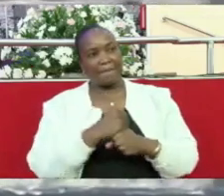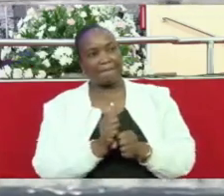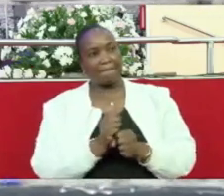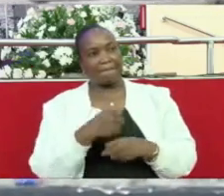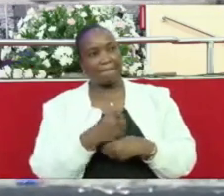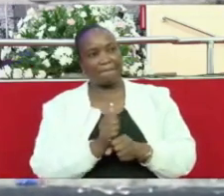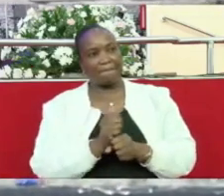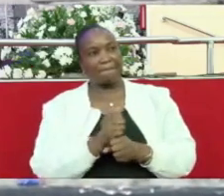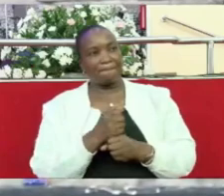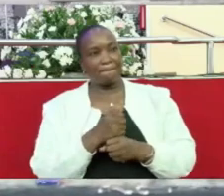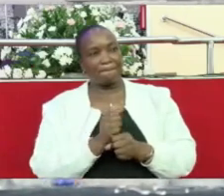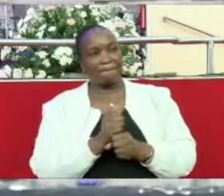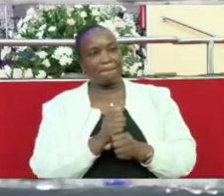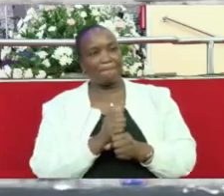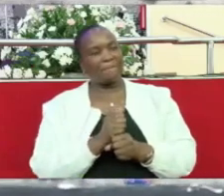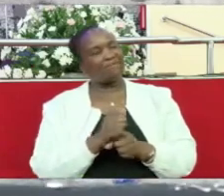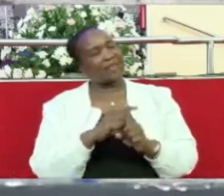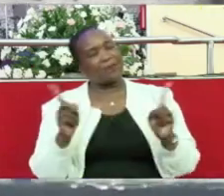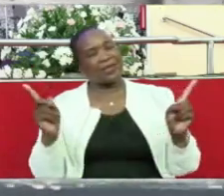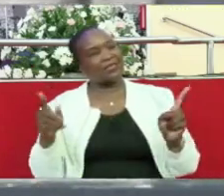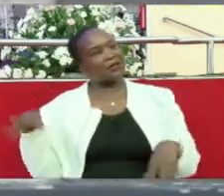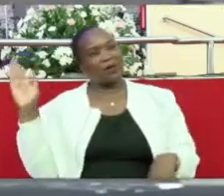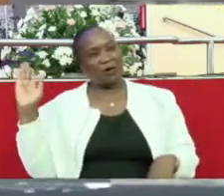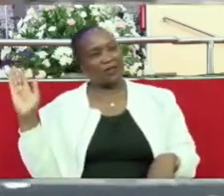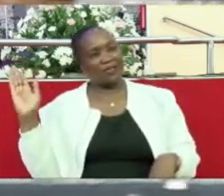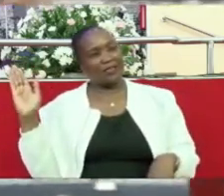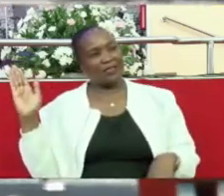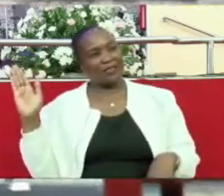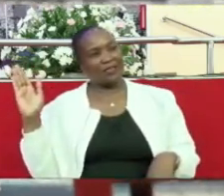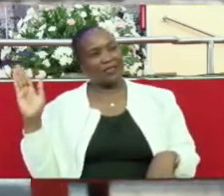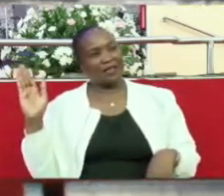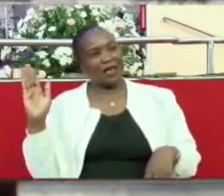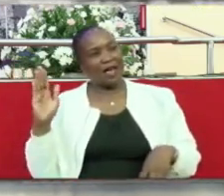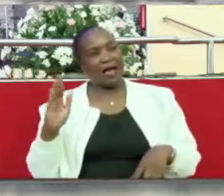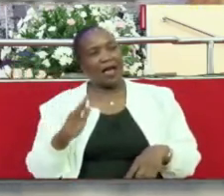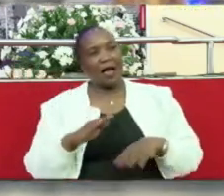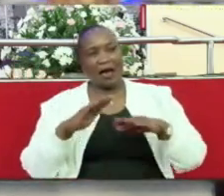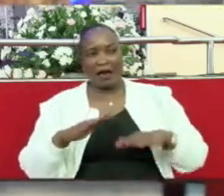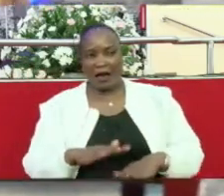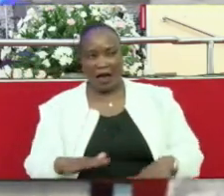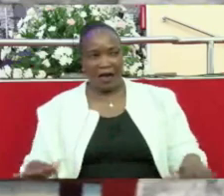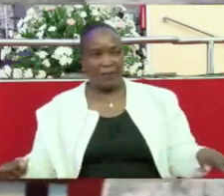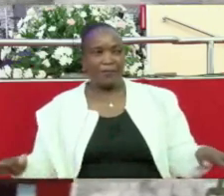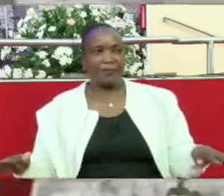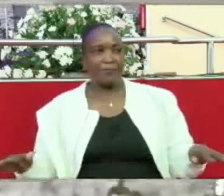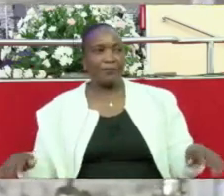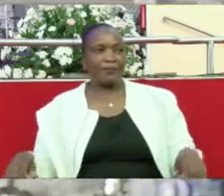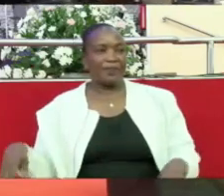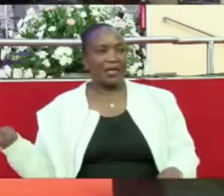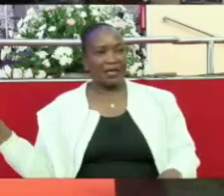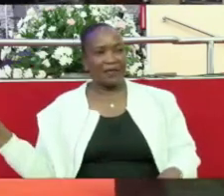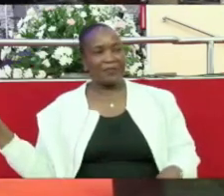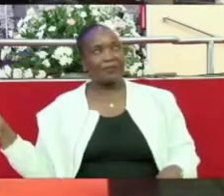at some point. And he told me, why do you want to fight for yourself? Why do you want to